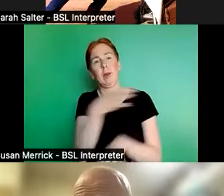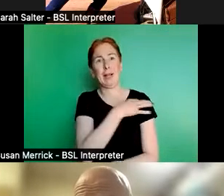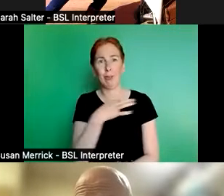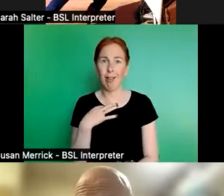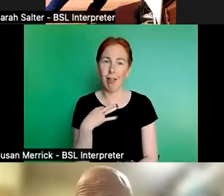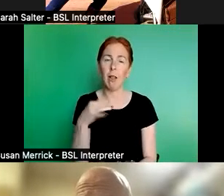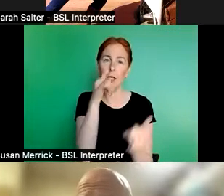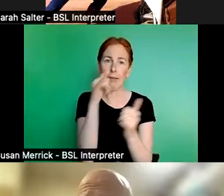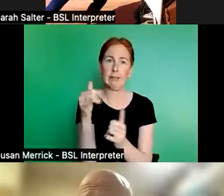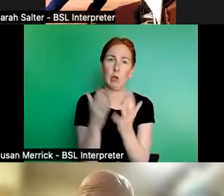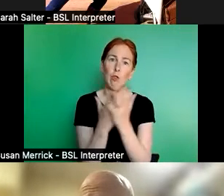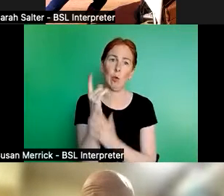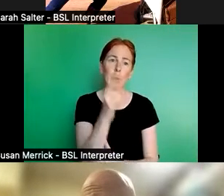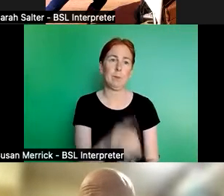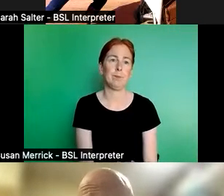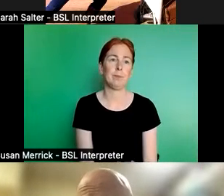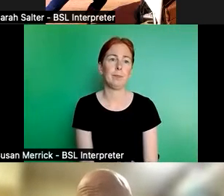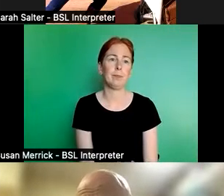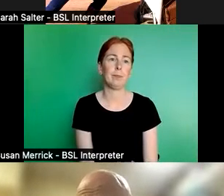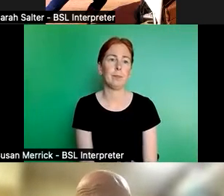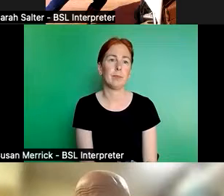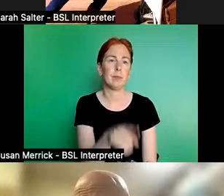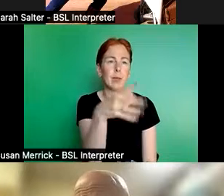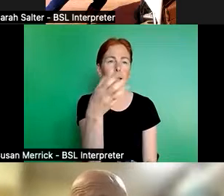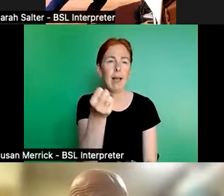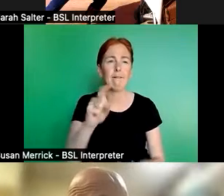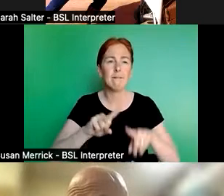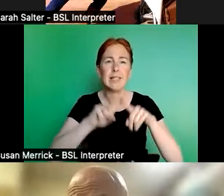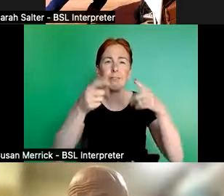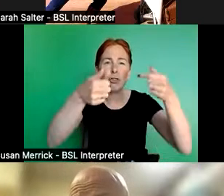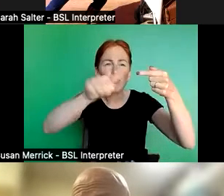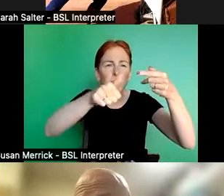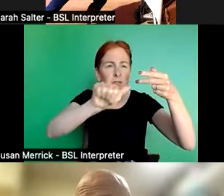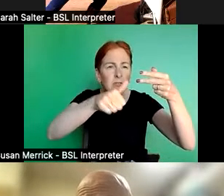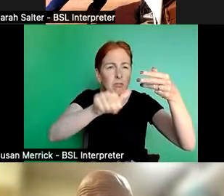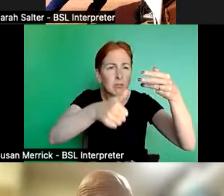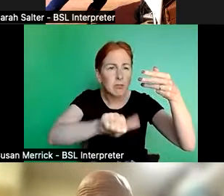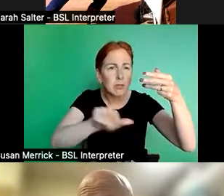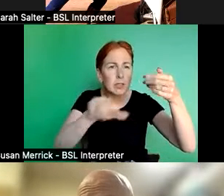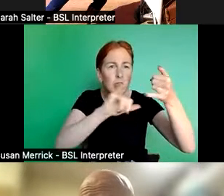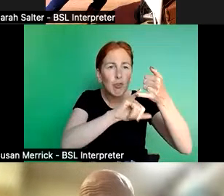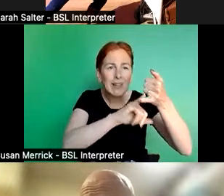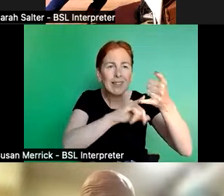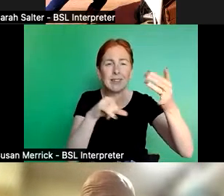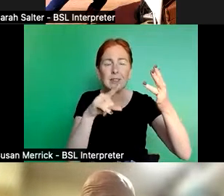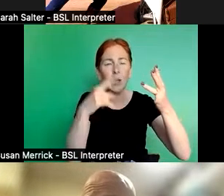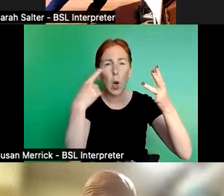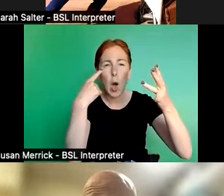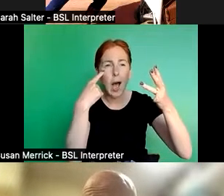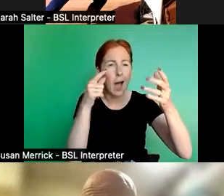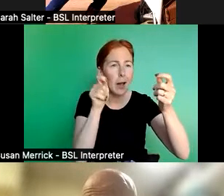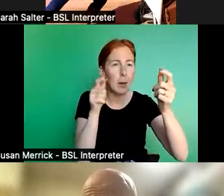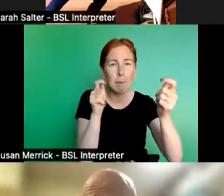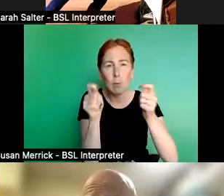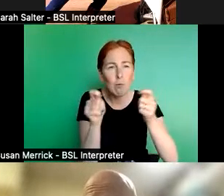squint testing, and they provide a report, and it's really the gold standard now for, certainly in pediatric ophthalmology, the